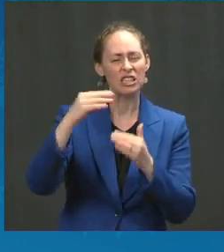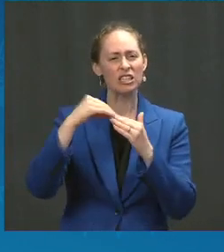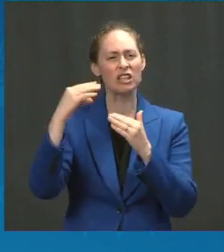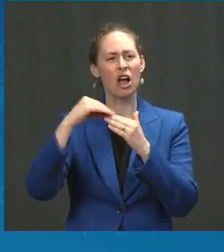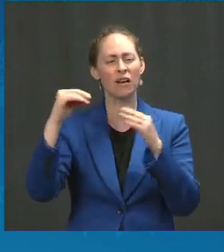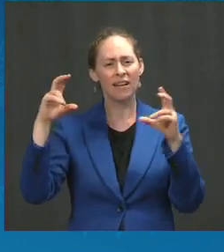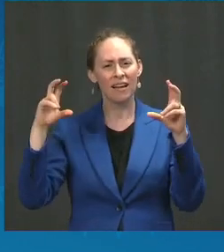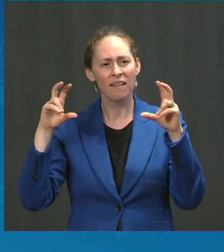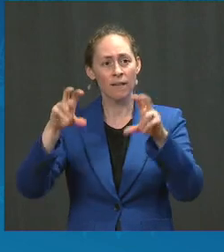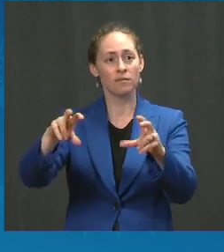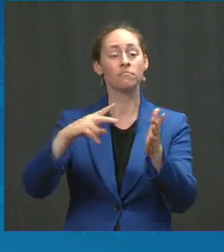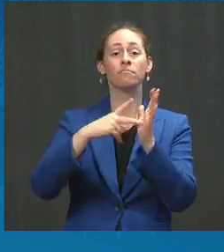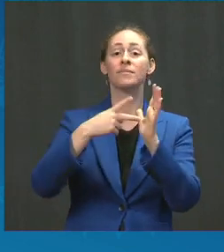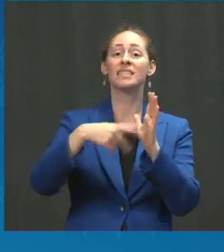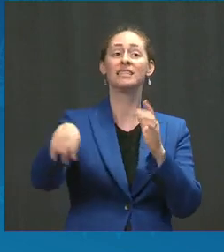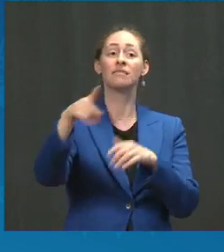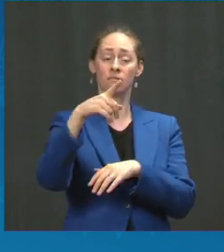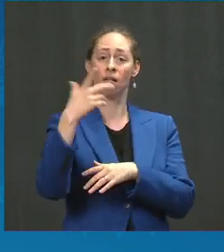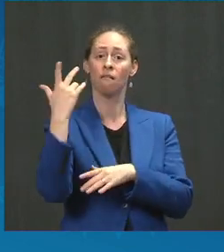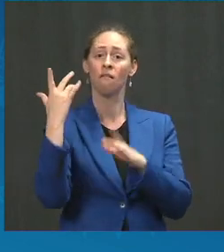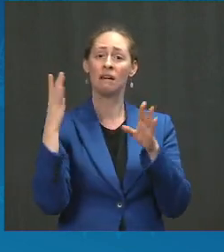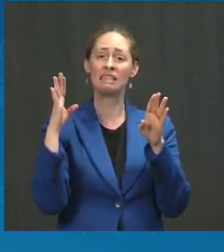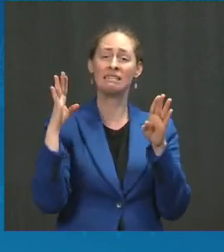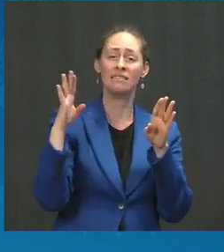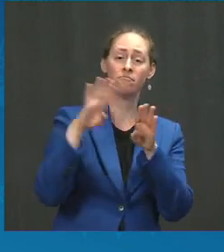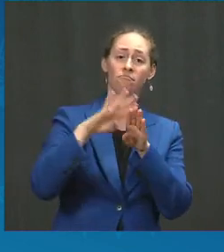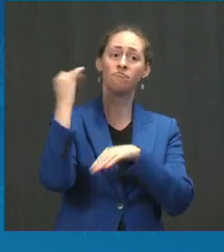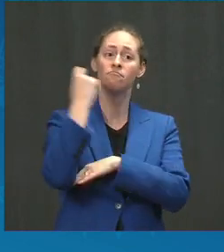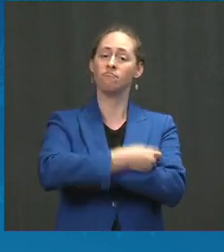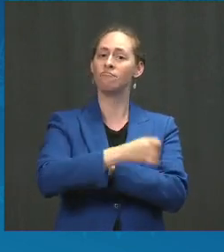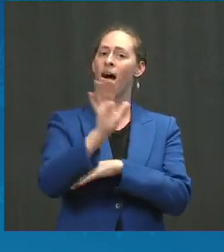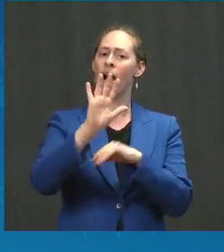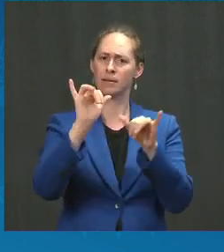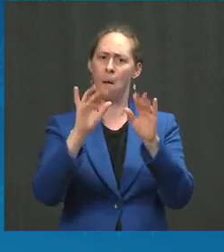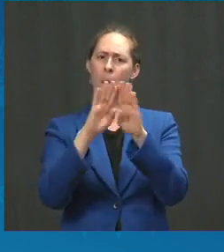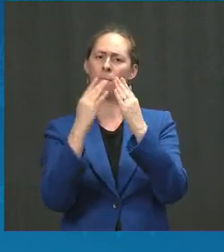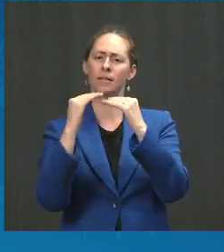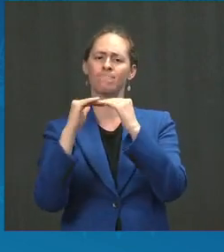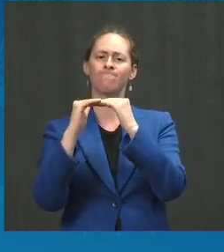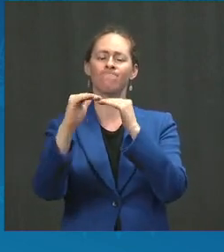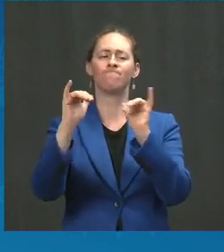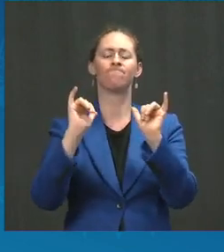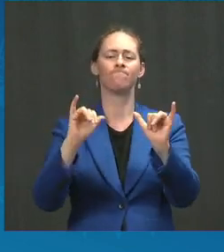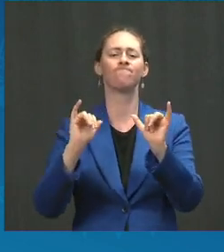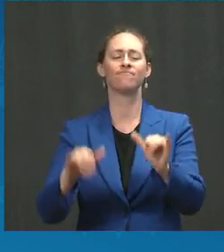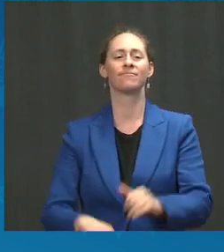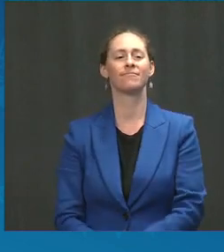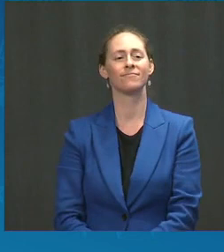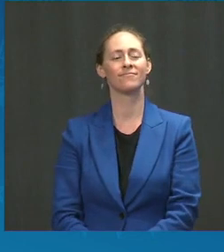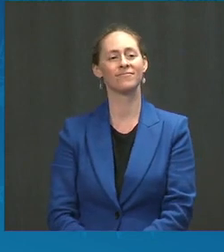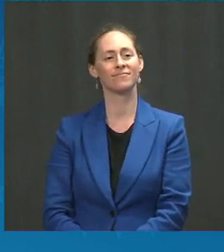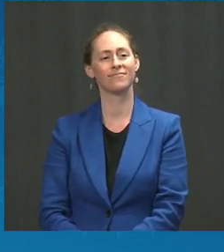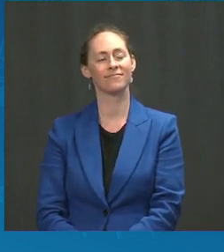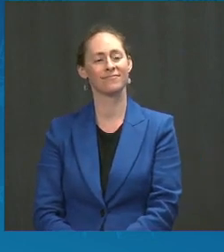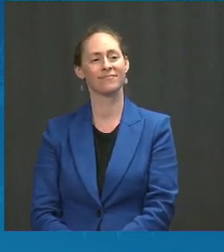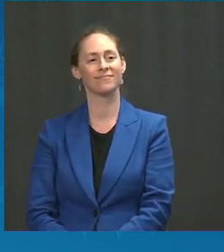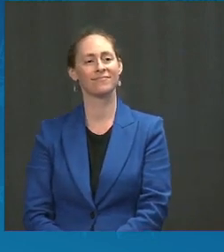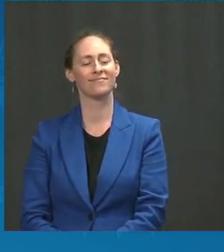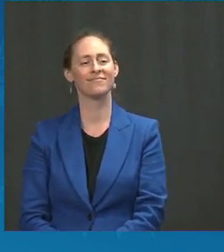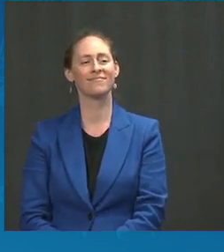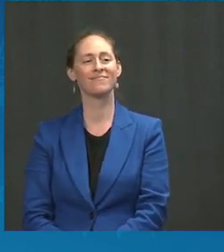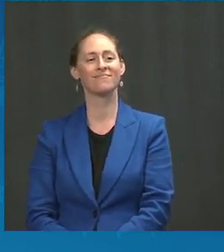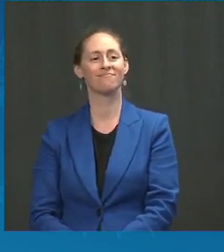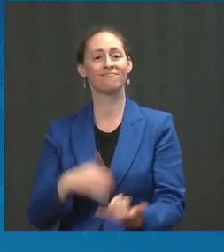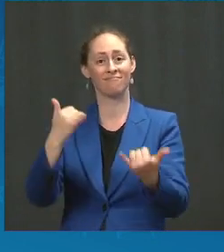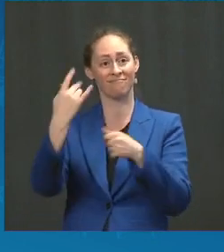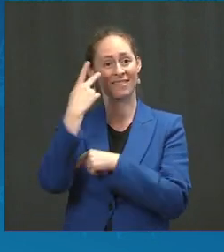reopen and stay afloat. In fact, we learned today, in the first half of this year, our economy